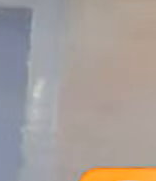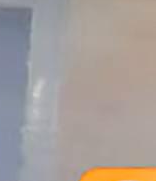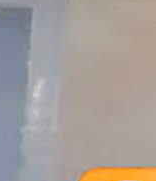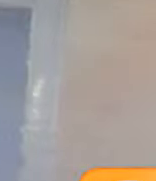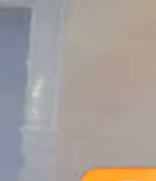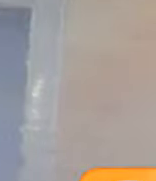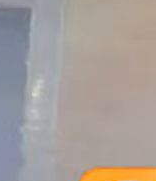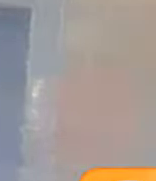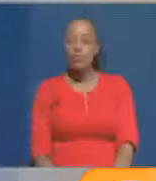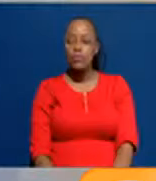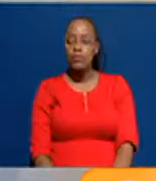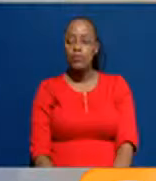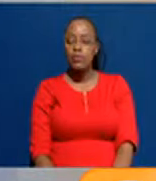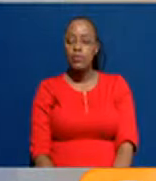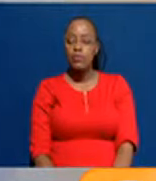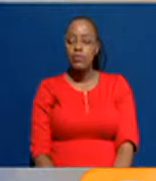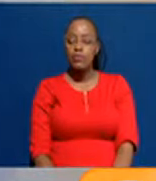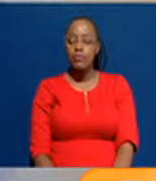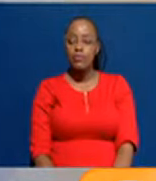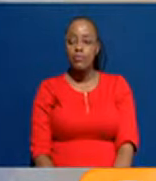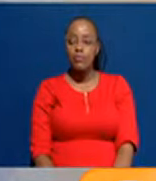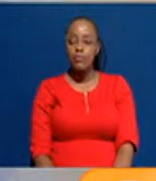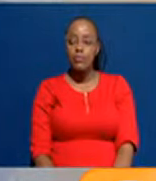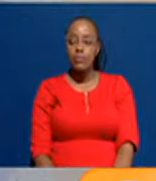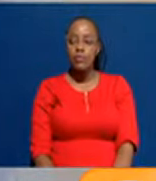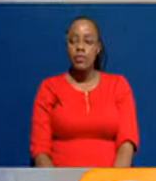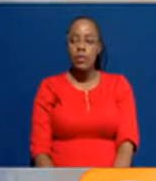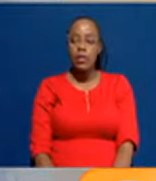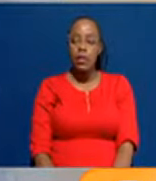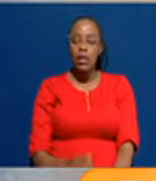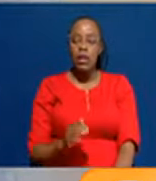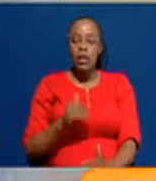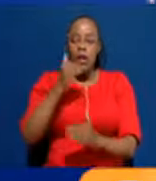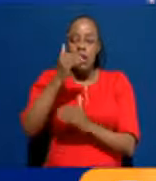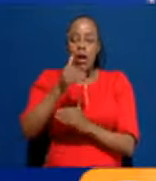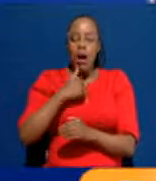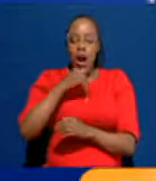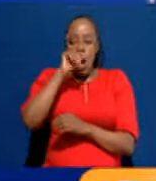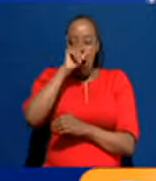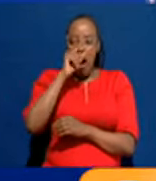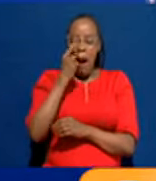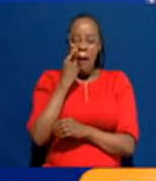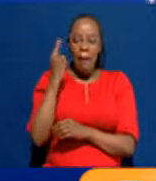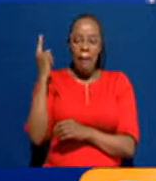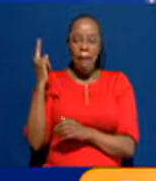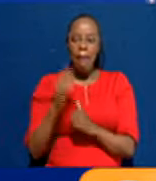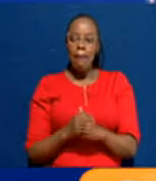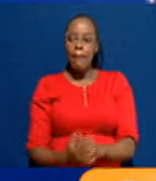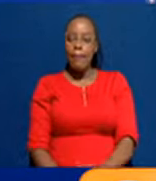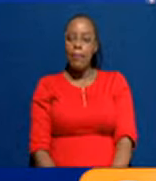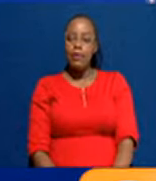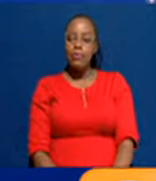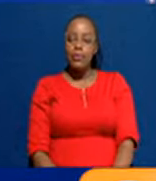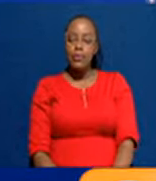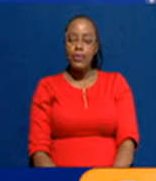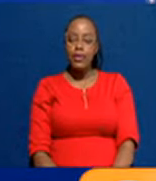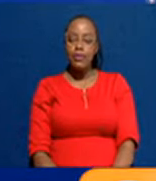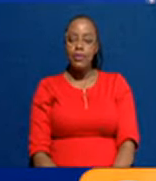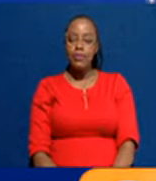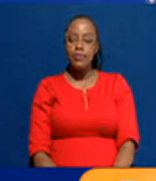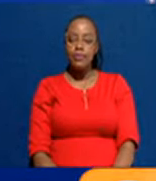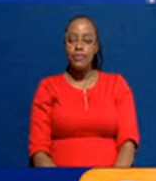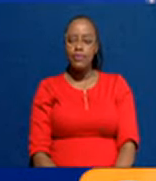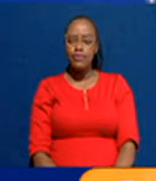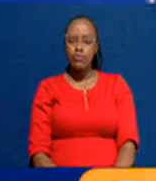her. Amen. Thank you. Frank Orinda says, I love how Faith goes to the finish line at full flight.